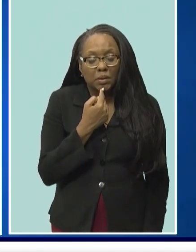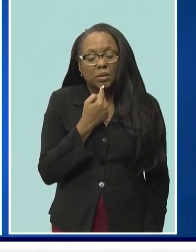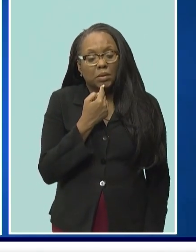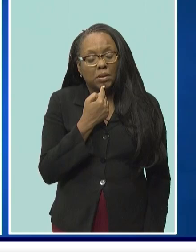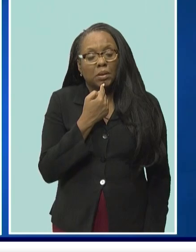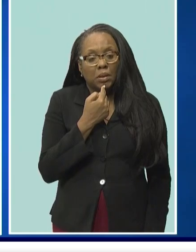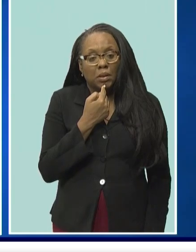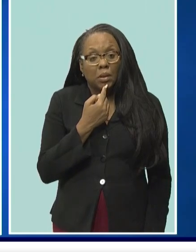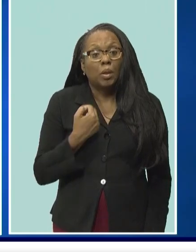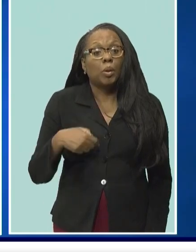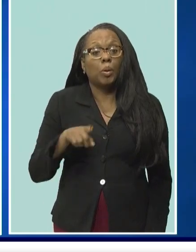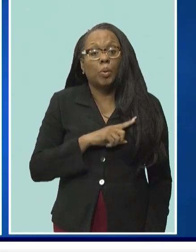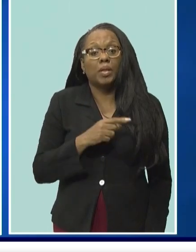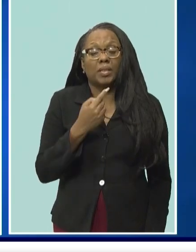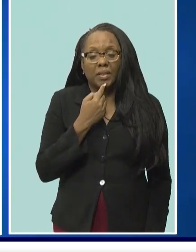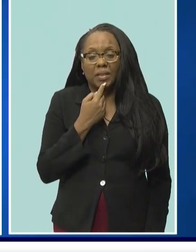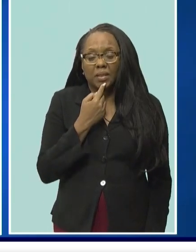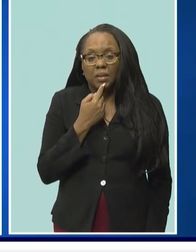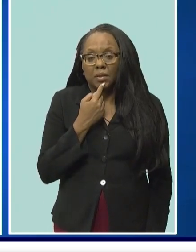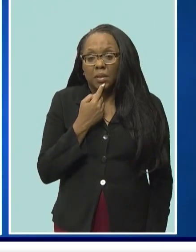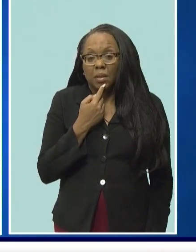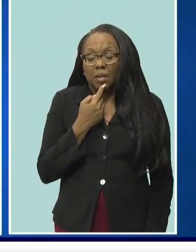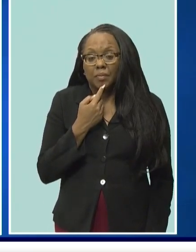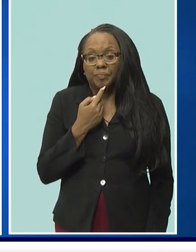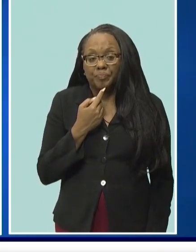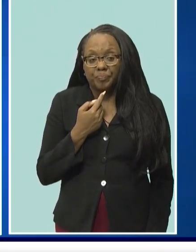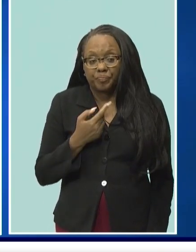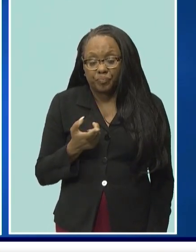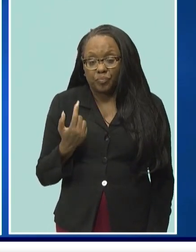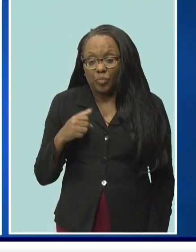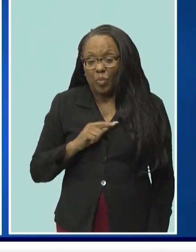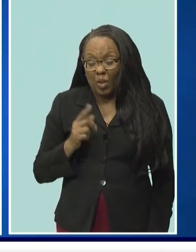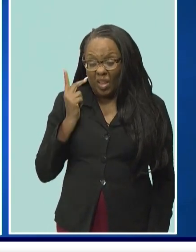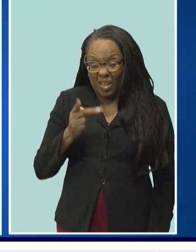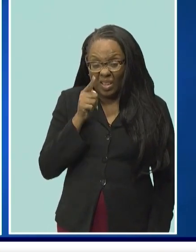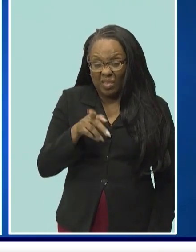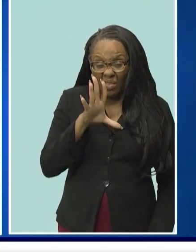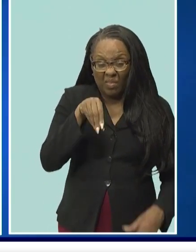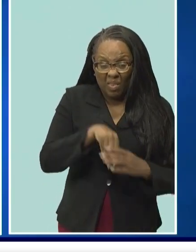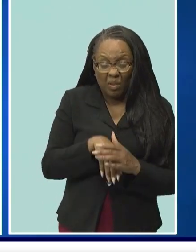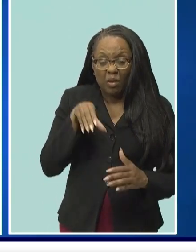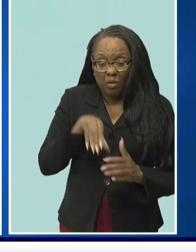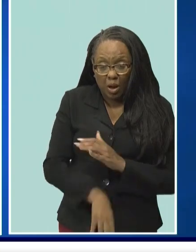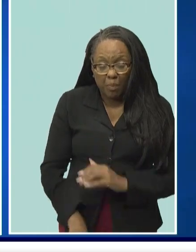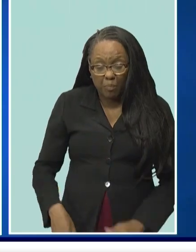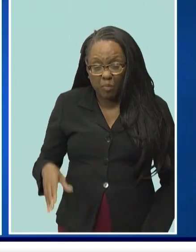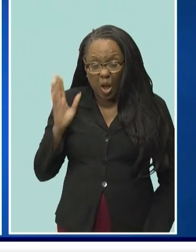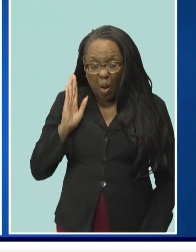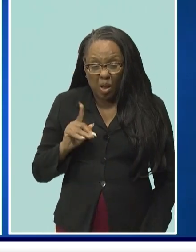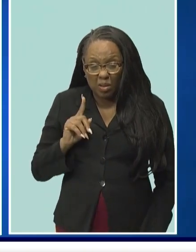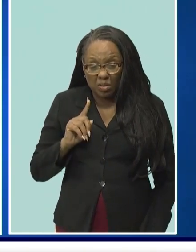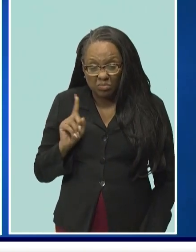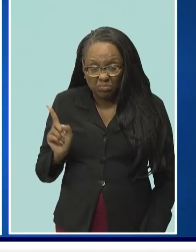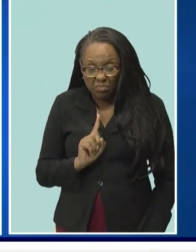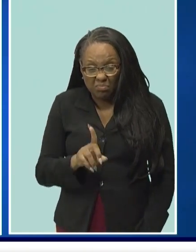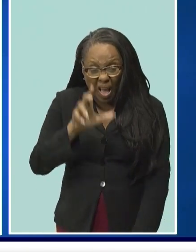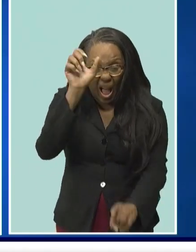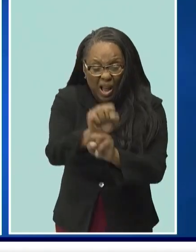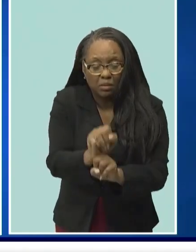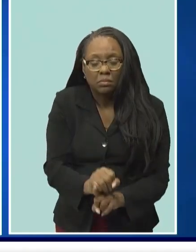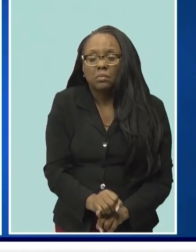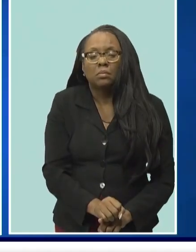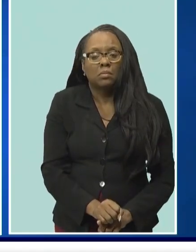intend to go after you. We intend to take these guns out of persons' hands.